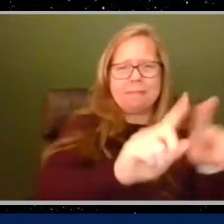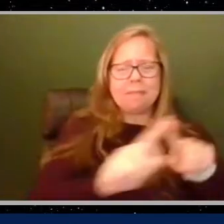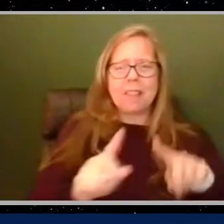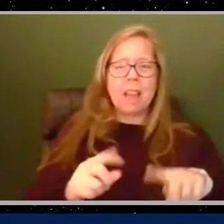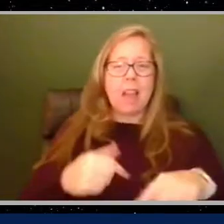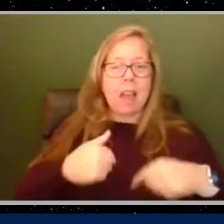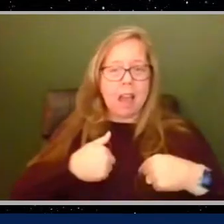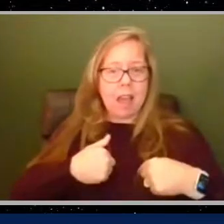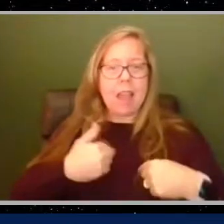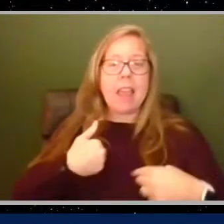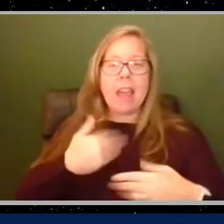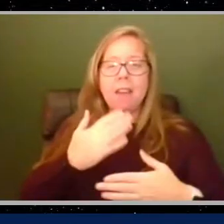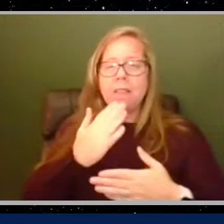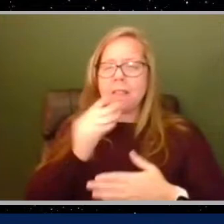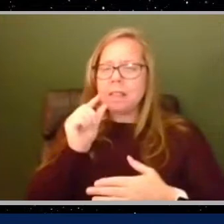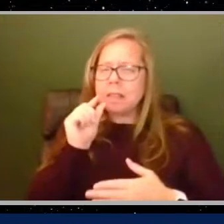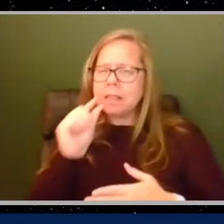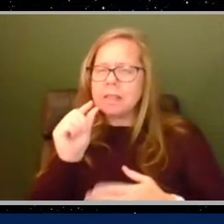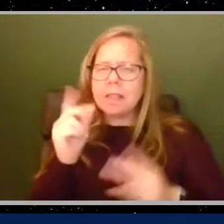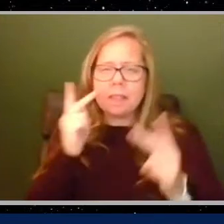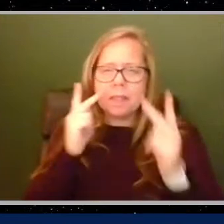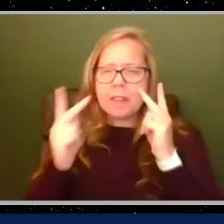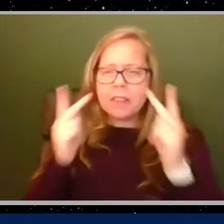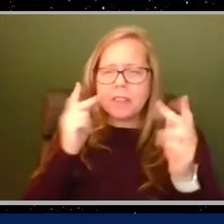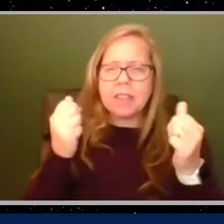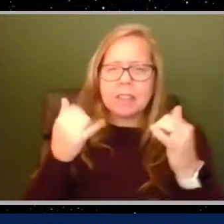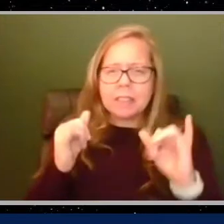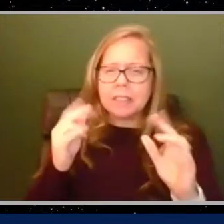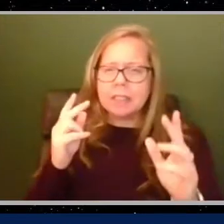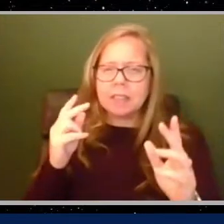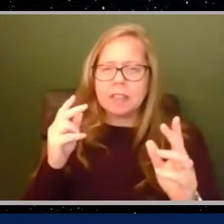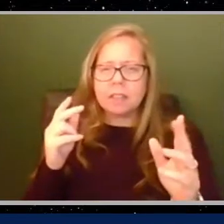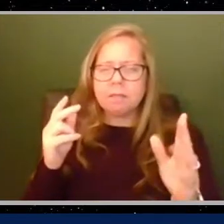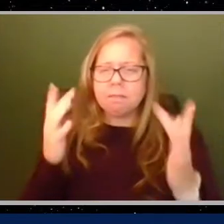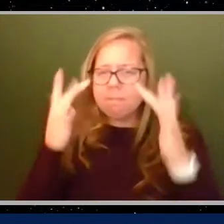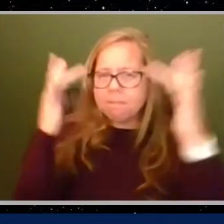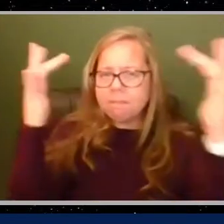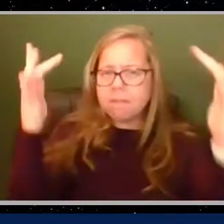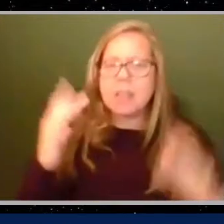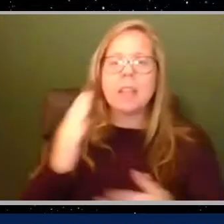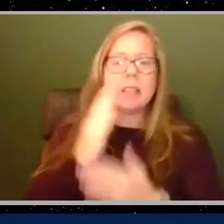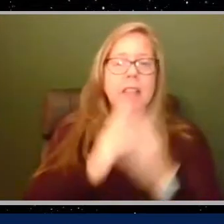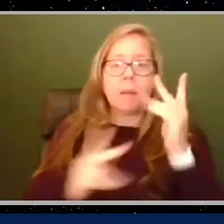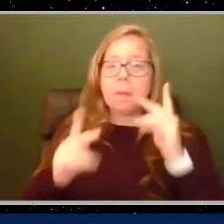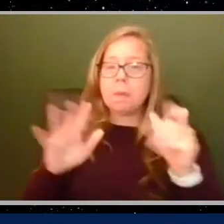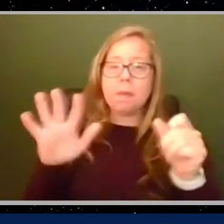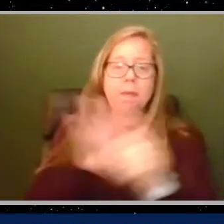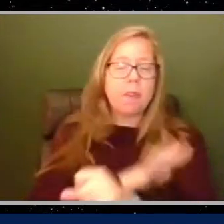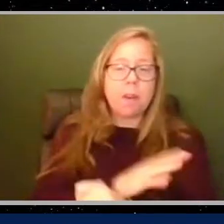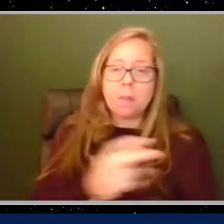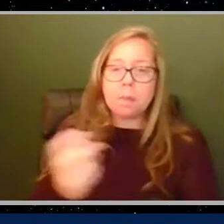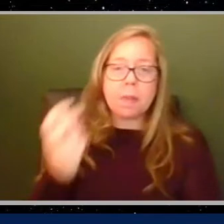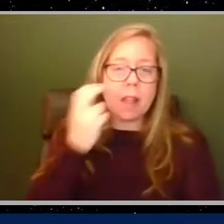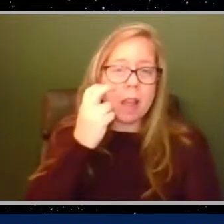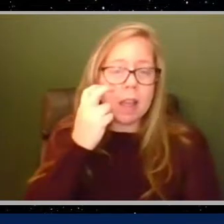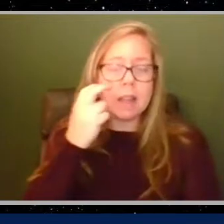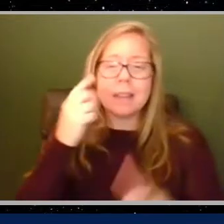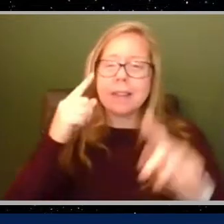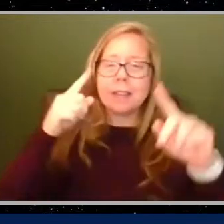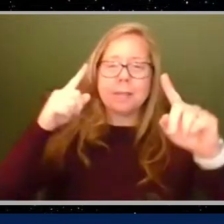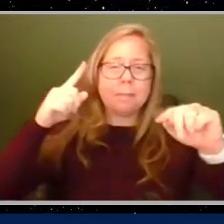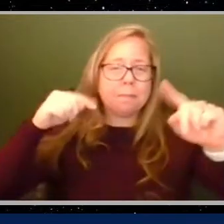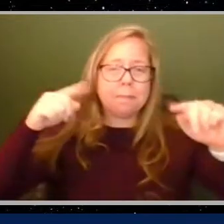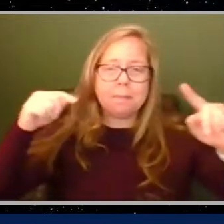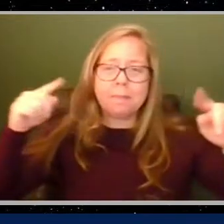do have some remaining vision. You have a couple others on the team that, are totally blind. But, we,